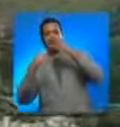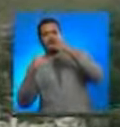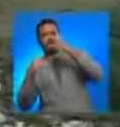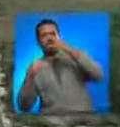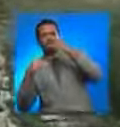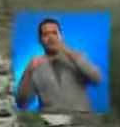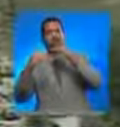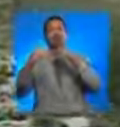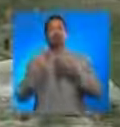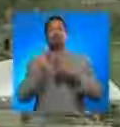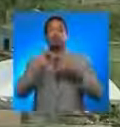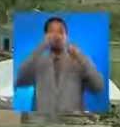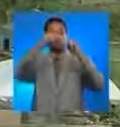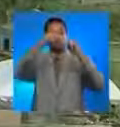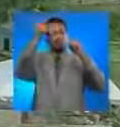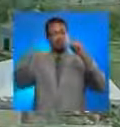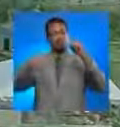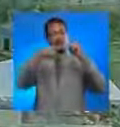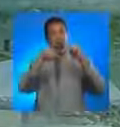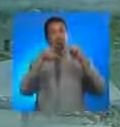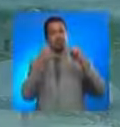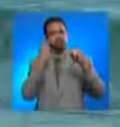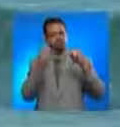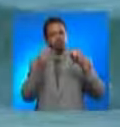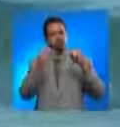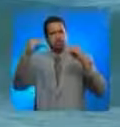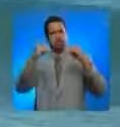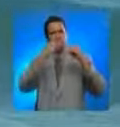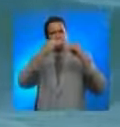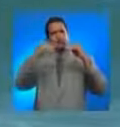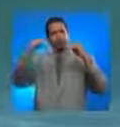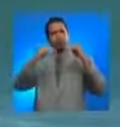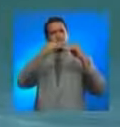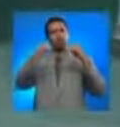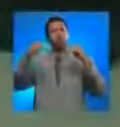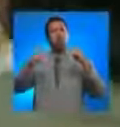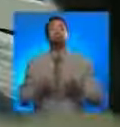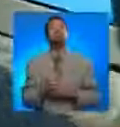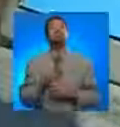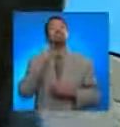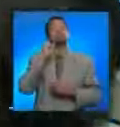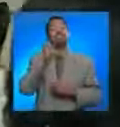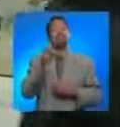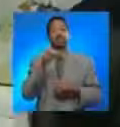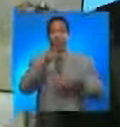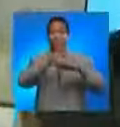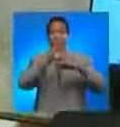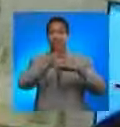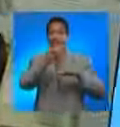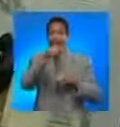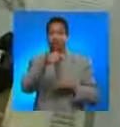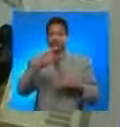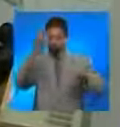bumps. Pools and ponds may show moving waves. If a